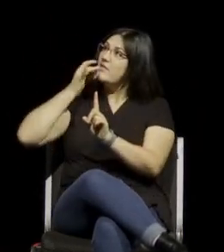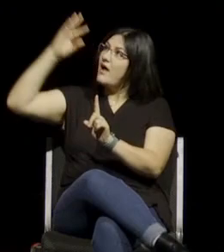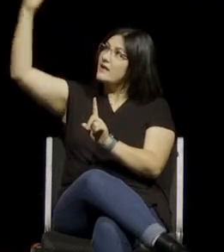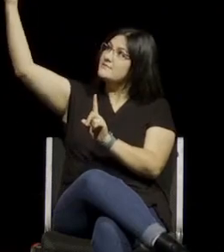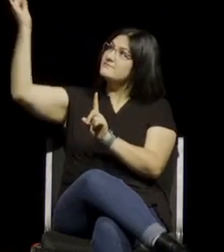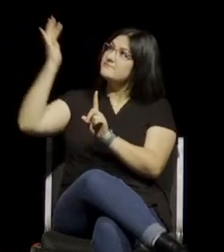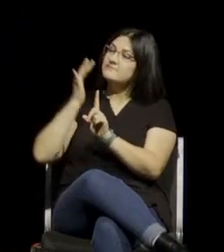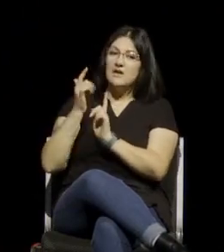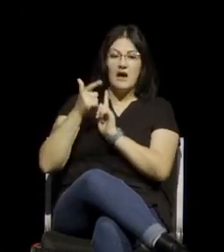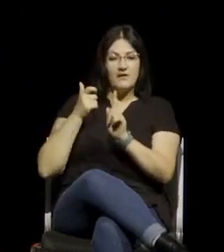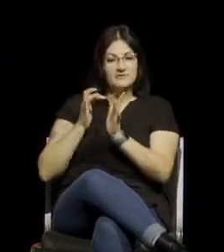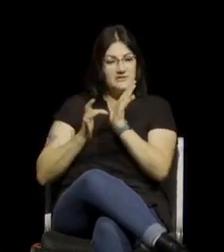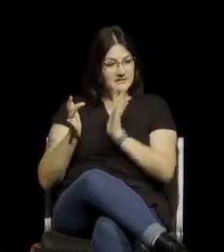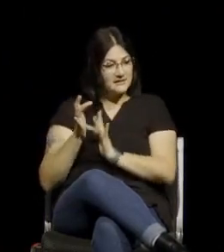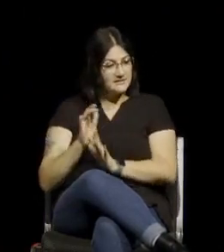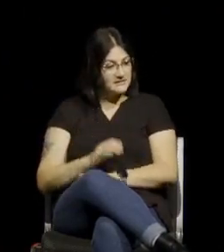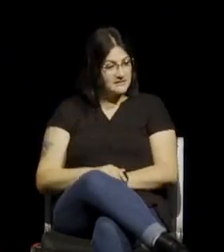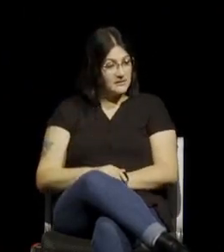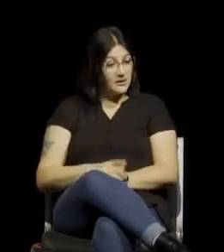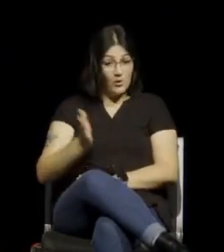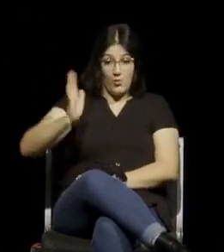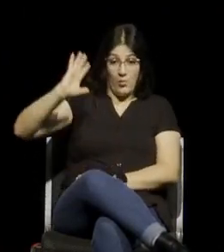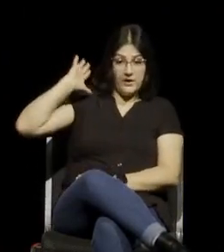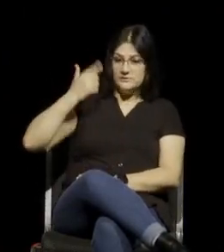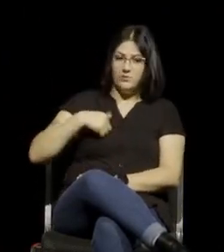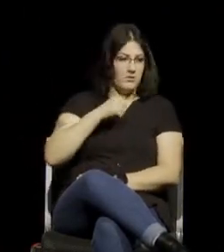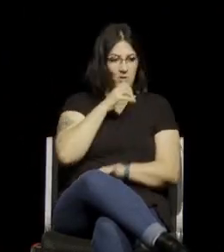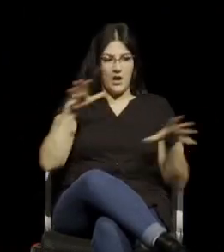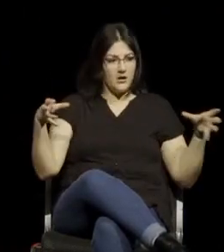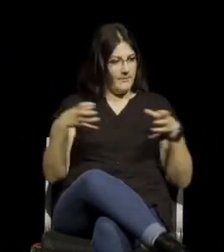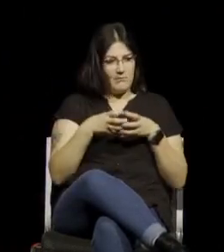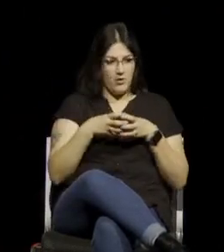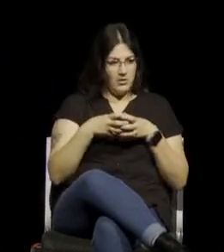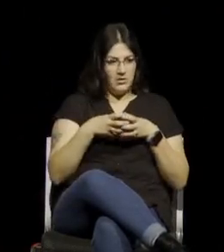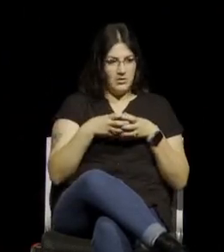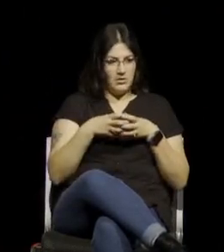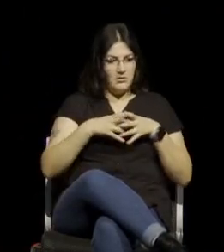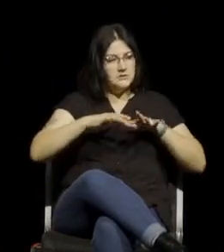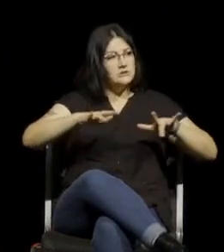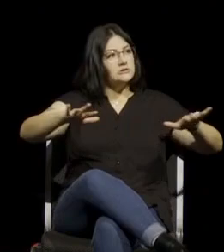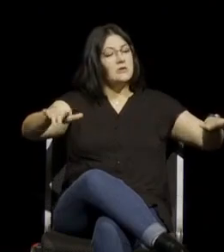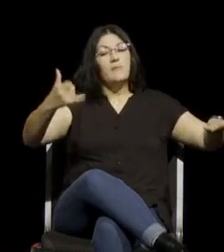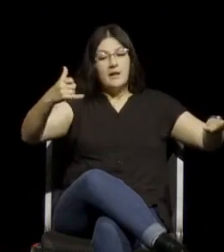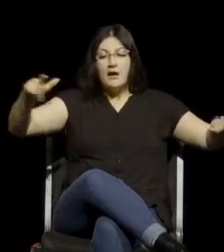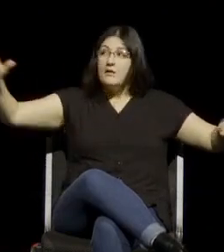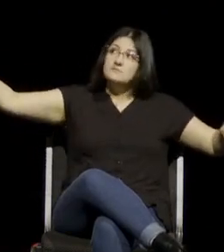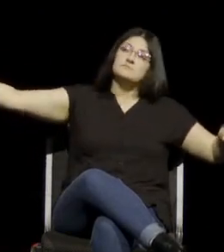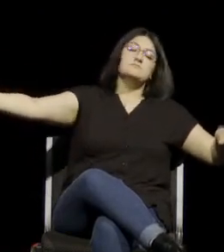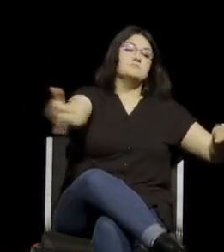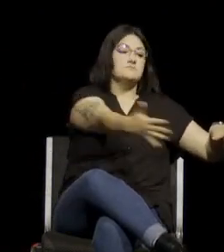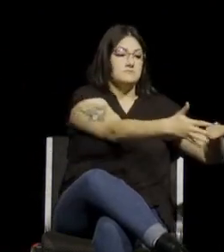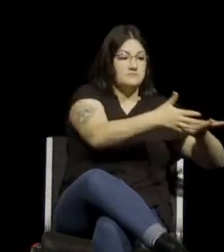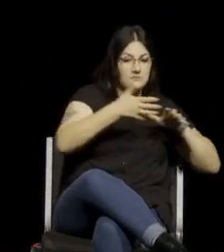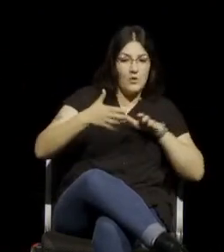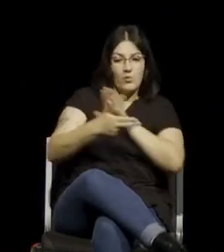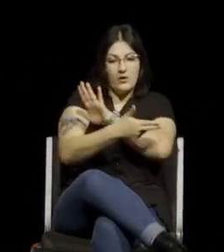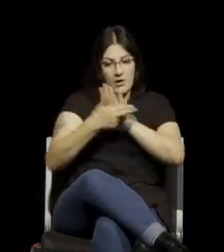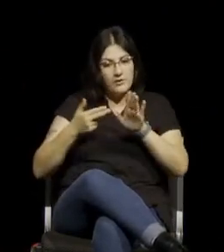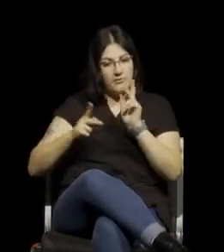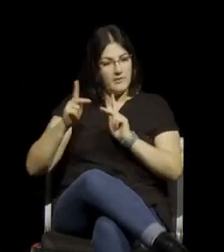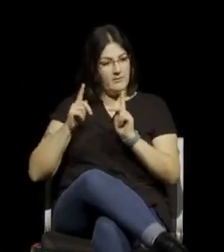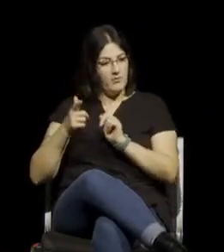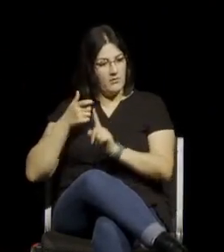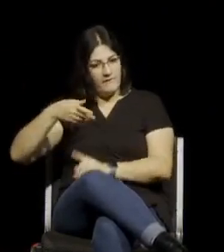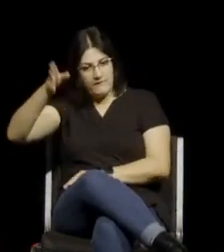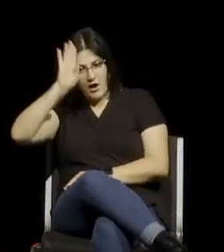of Jesus. Once we were not a people, but now we are the people of God. Once we had not